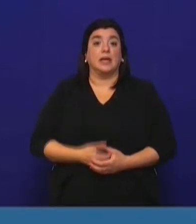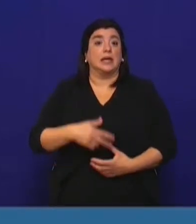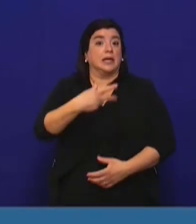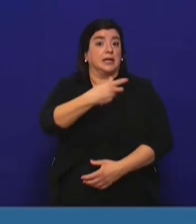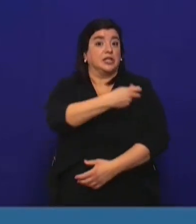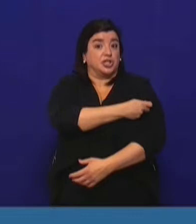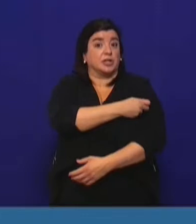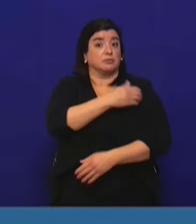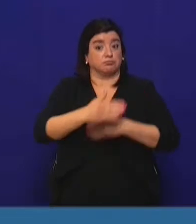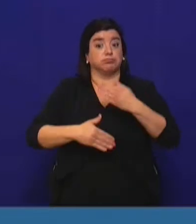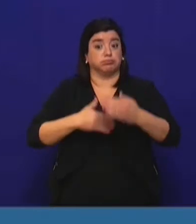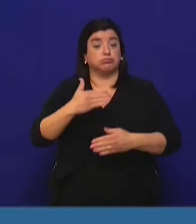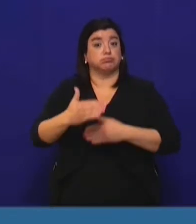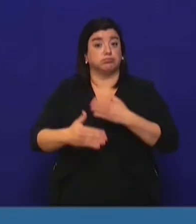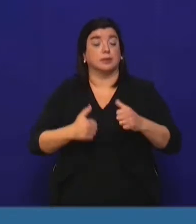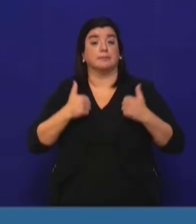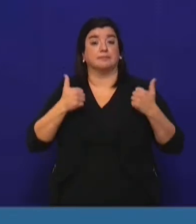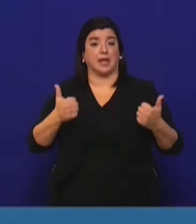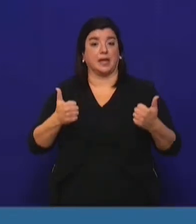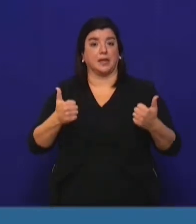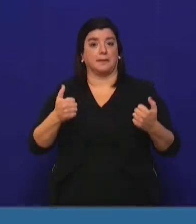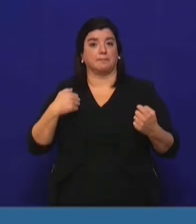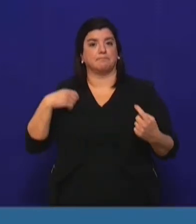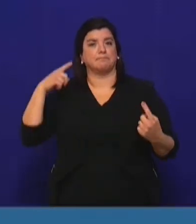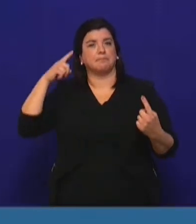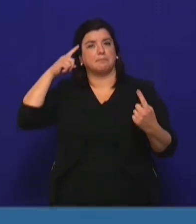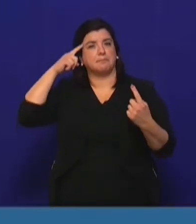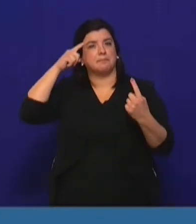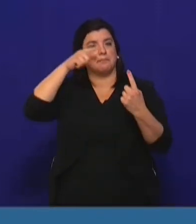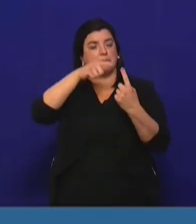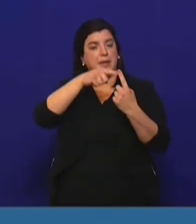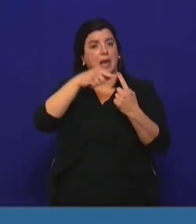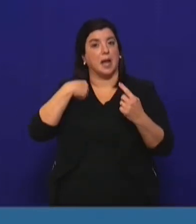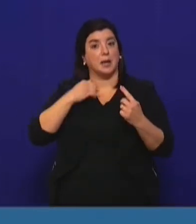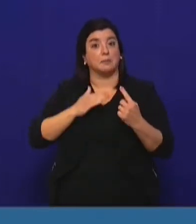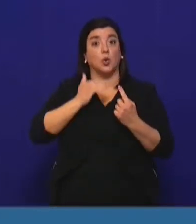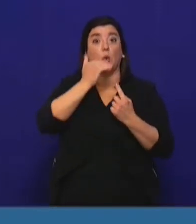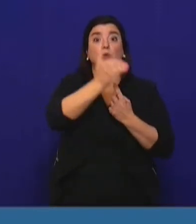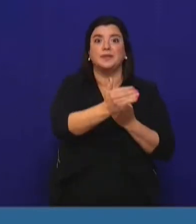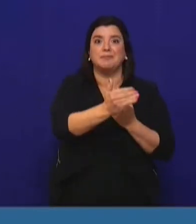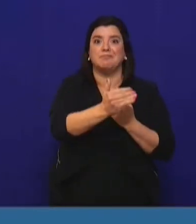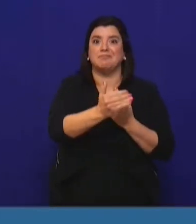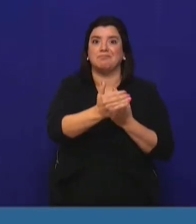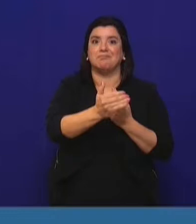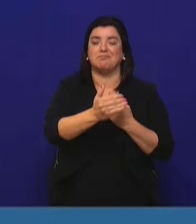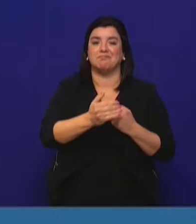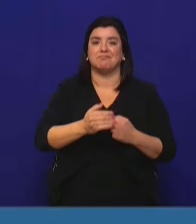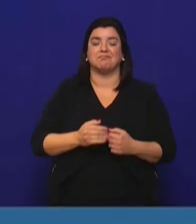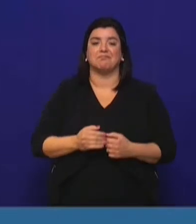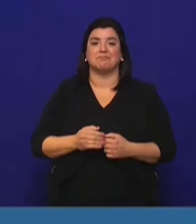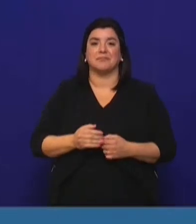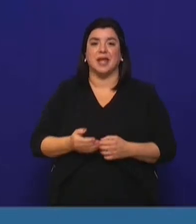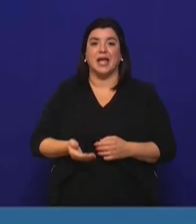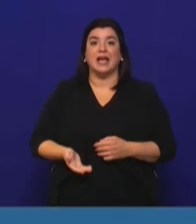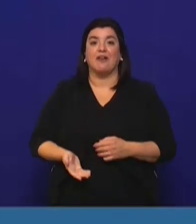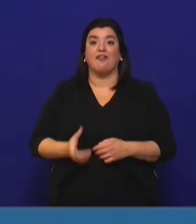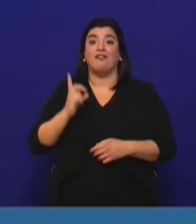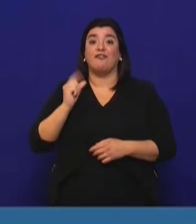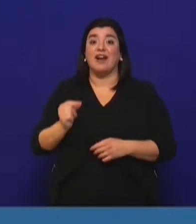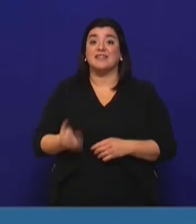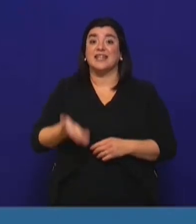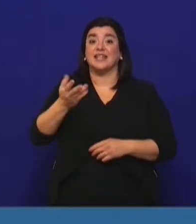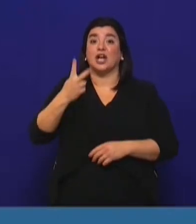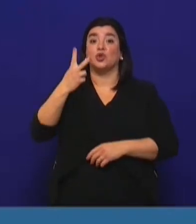propju infatti anke l-pjan li kellna mxejna aktar quddiem, infatti qegħdin bil-quddiem bi 15 il-ġurnata. U dan